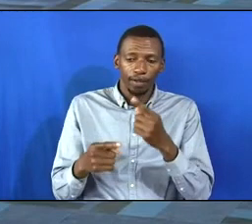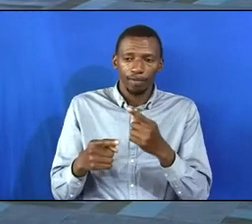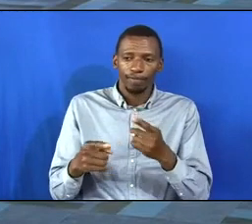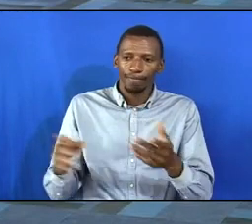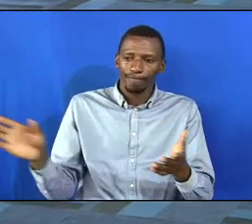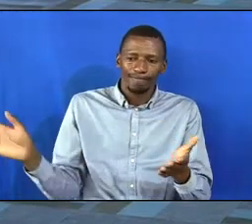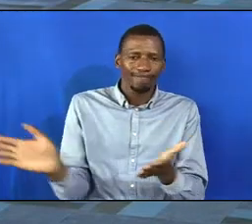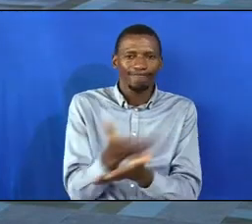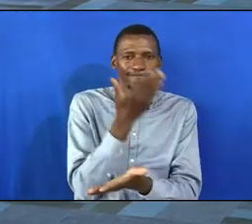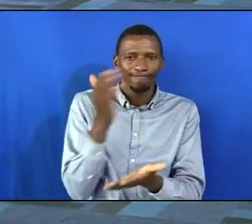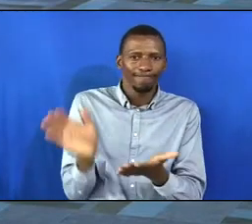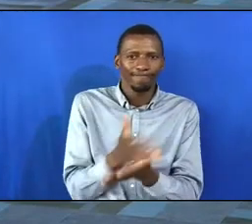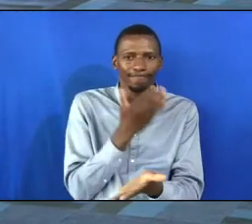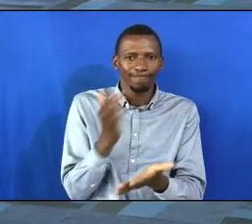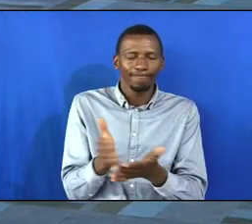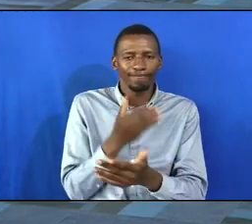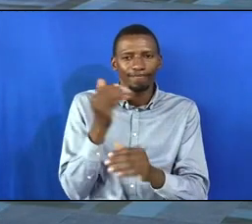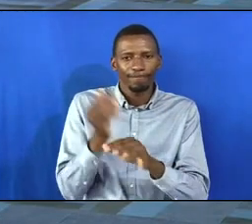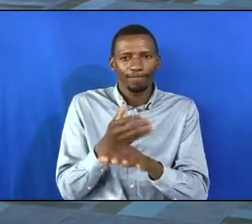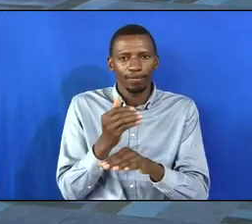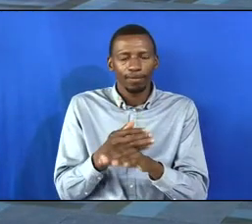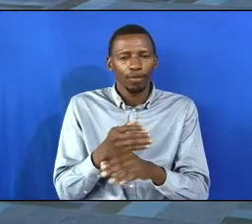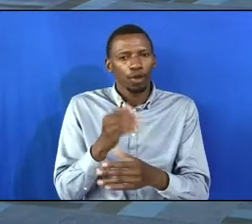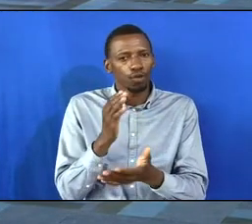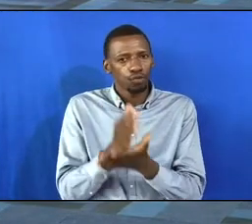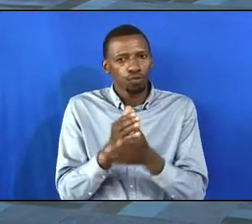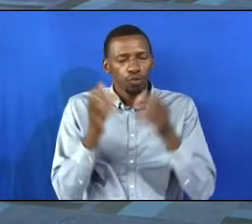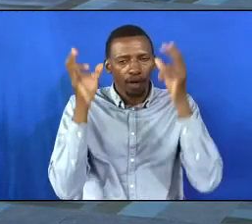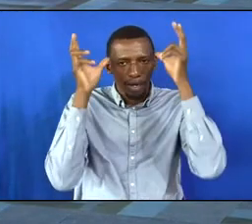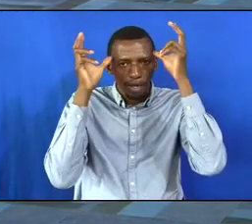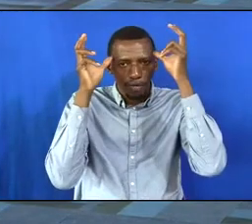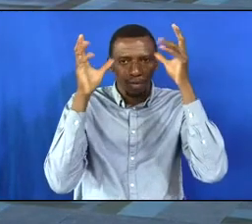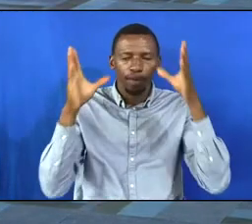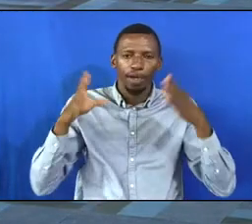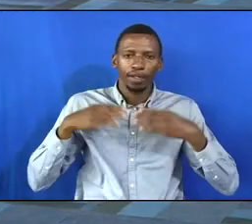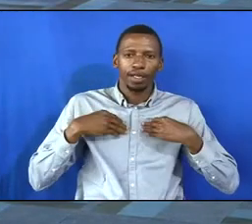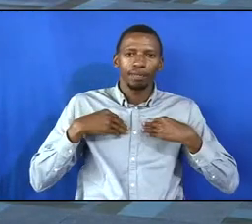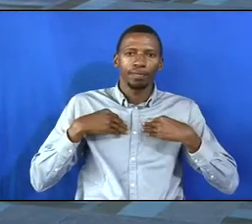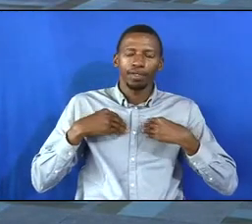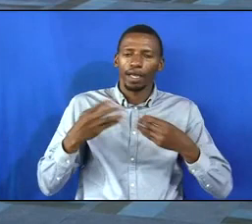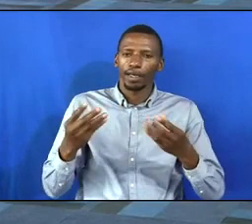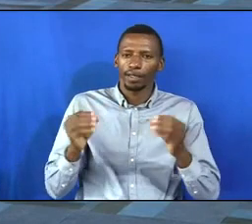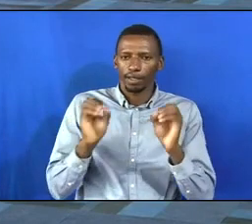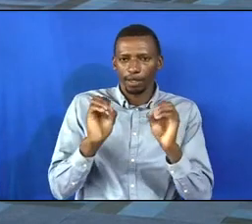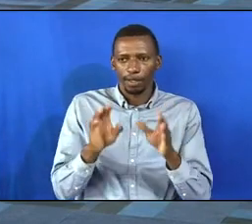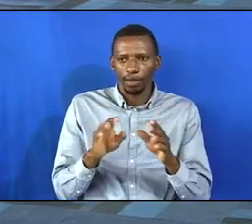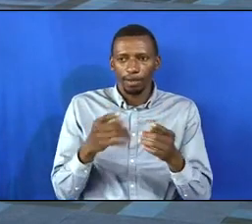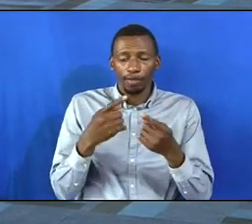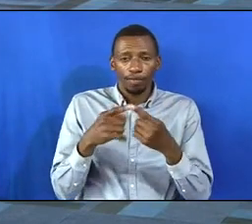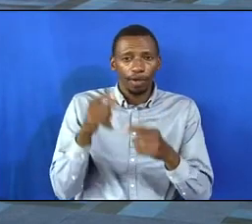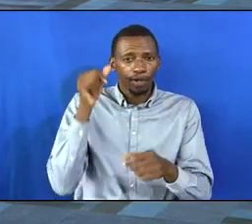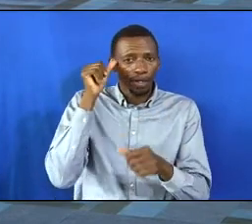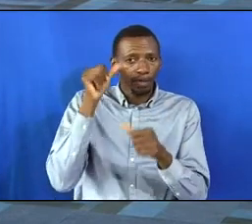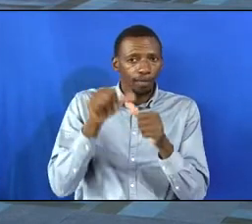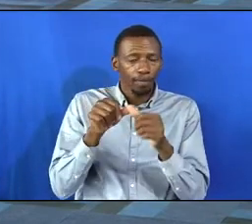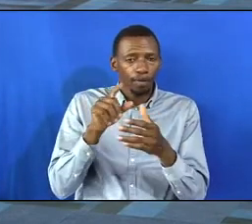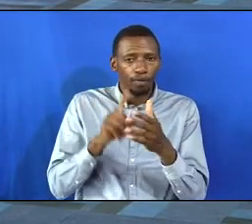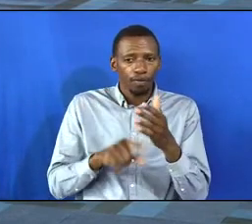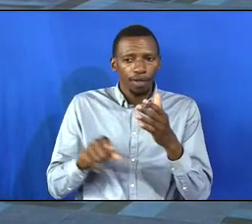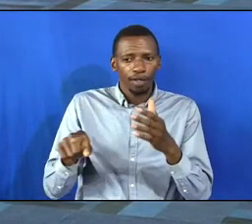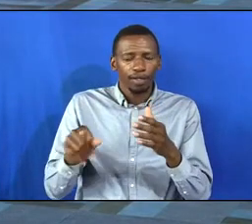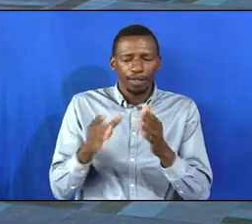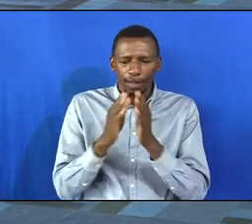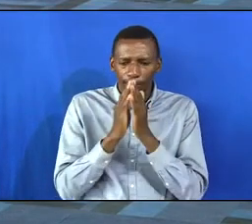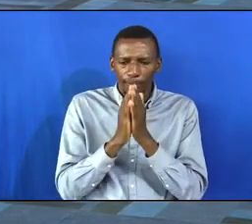ghosts again came. Let me tell you, the devil does not let go easily. But this time, remember, he had prayed for a